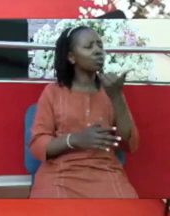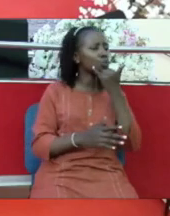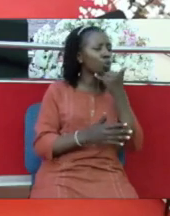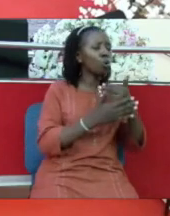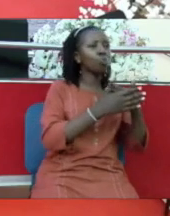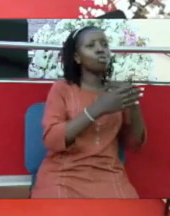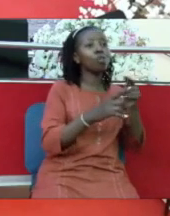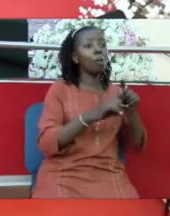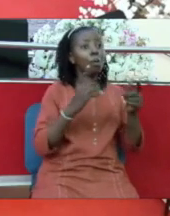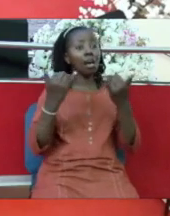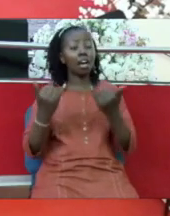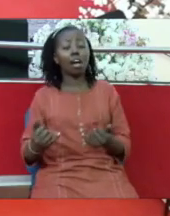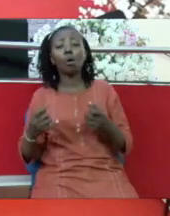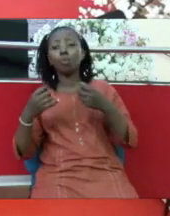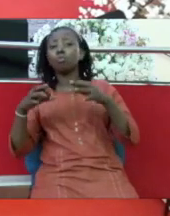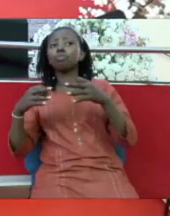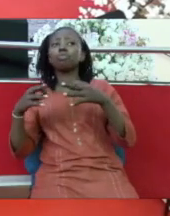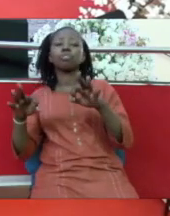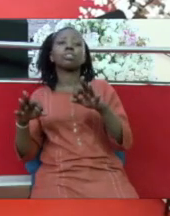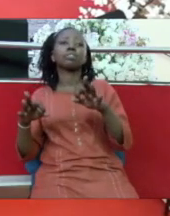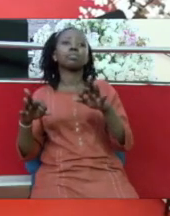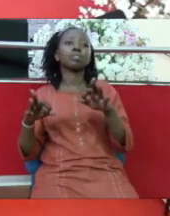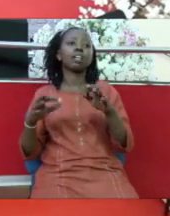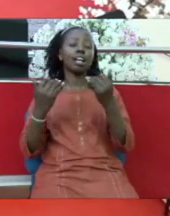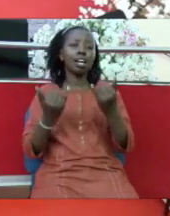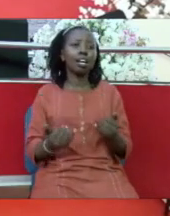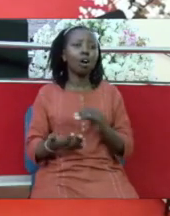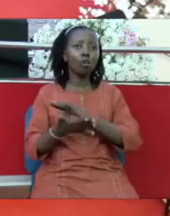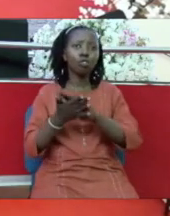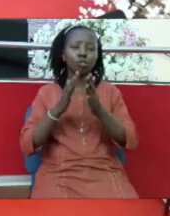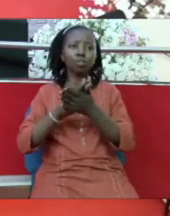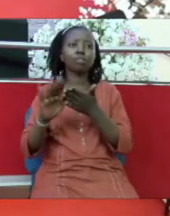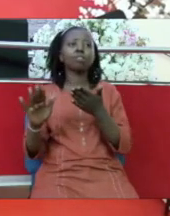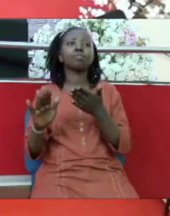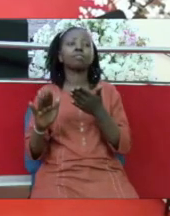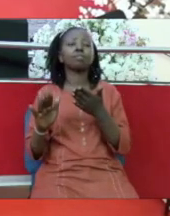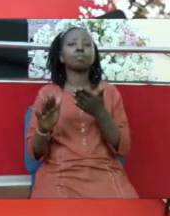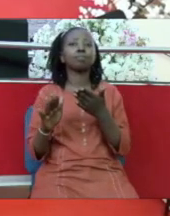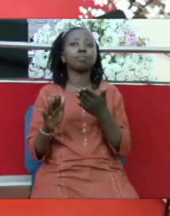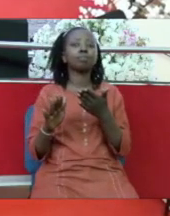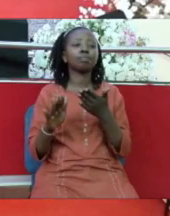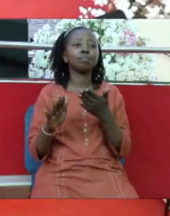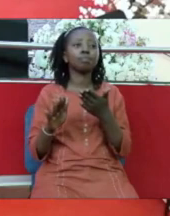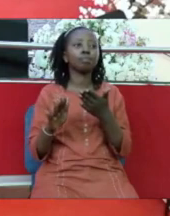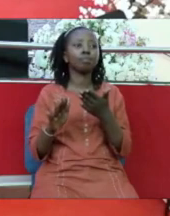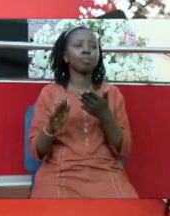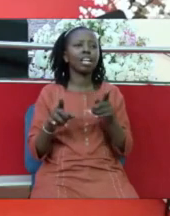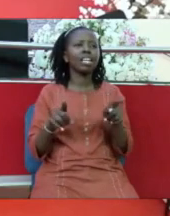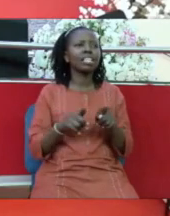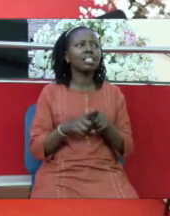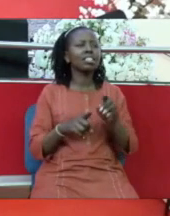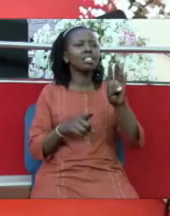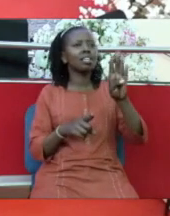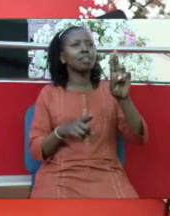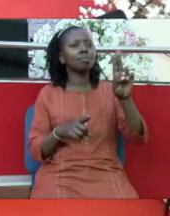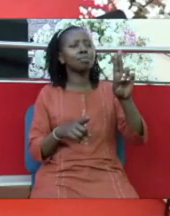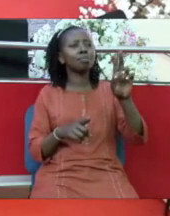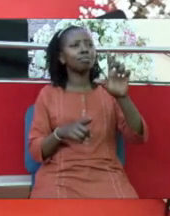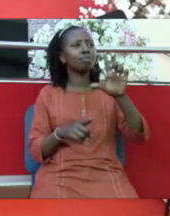But now you are free. Lakini sasa uko. But now you have been forgiven. Umeshasamehewa. It is like a bulletproof vest. Ni